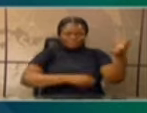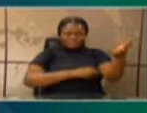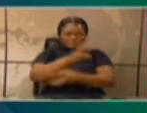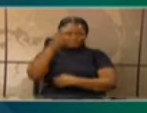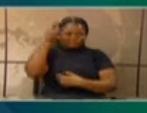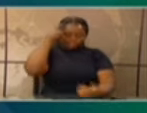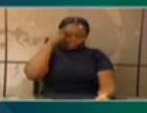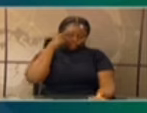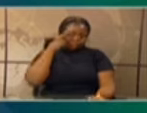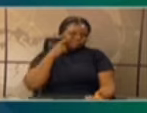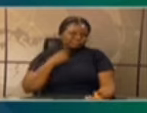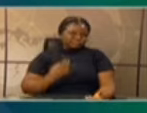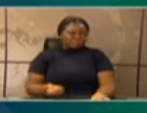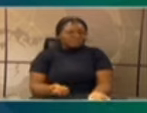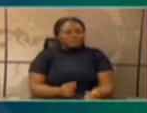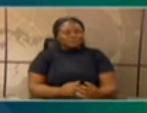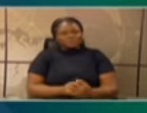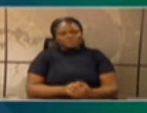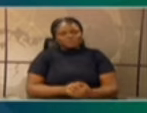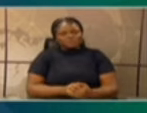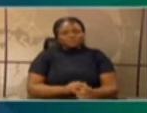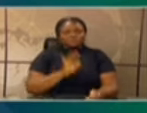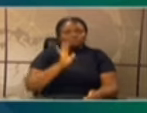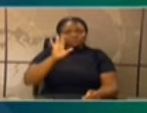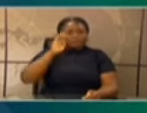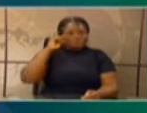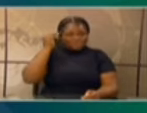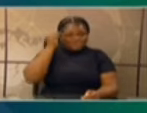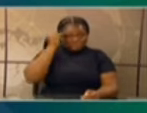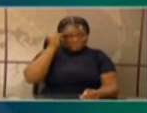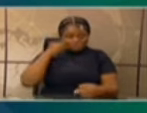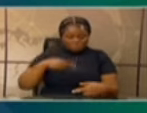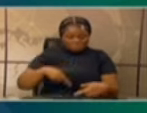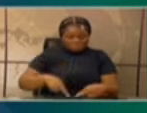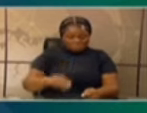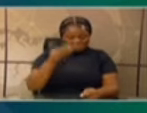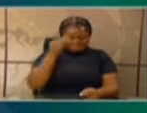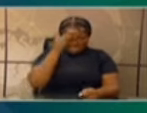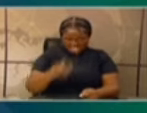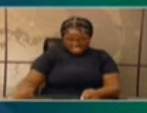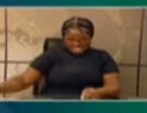Send your club quay Tiano, son of ministers at Gintia.